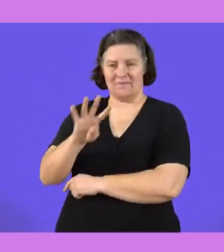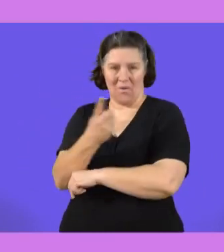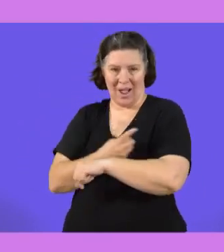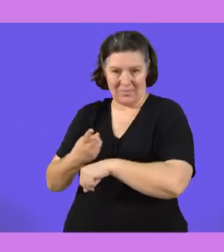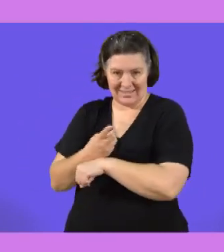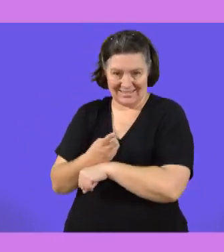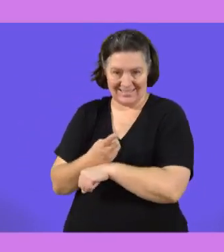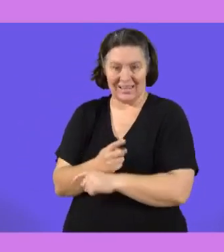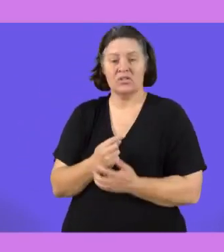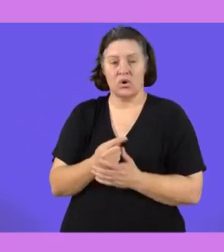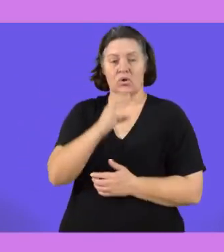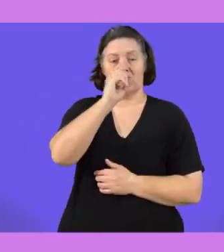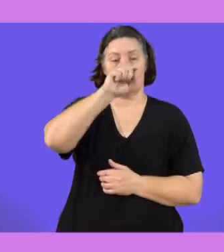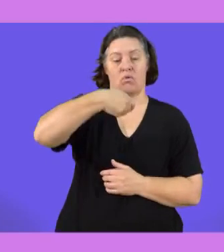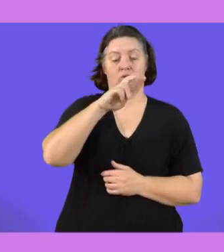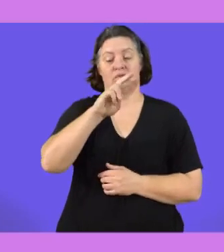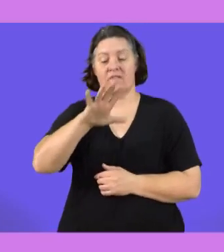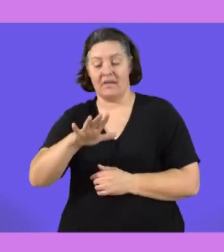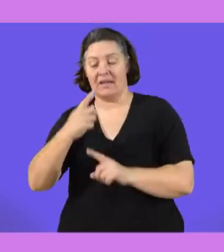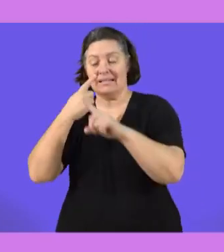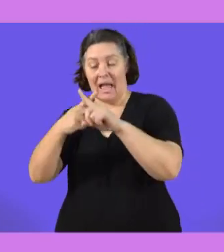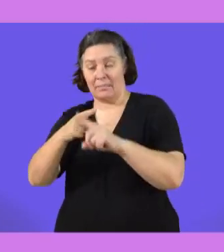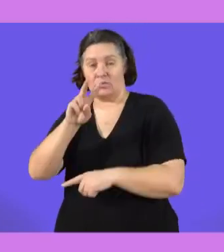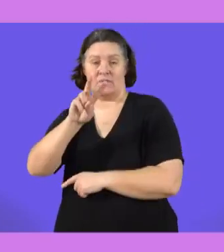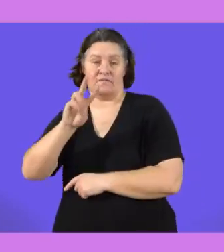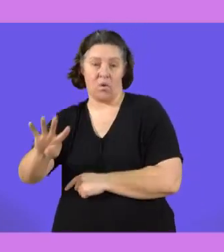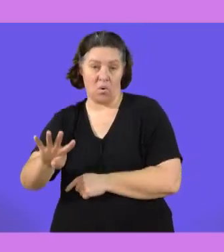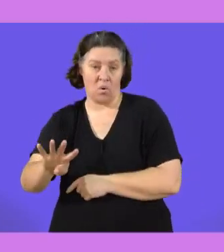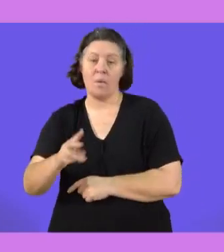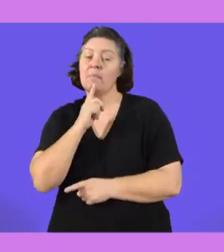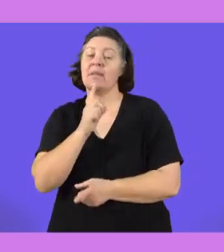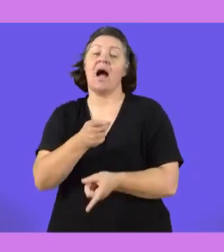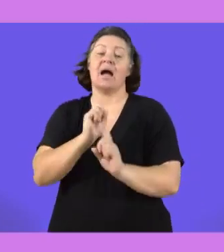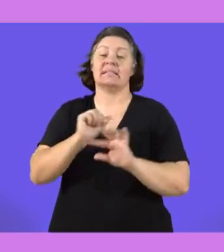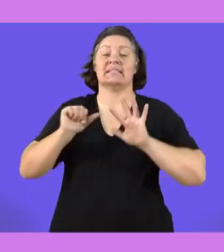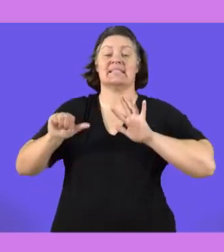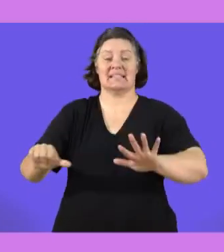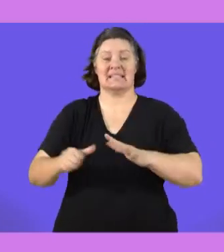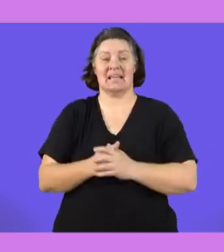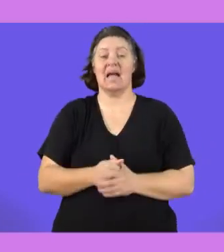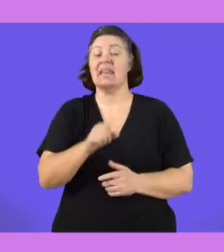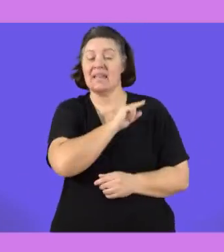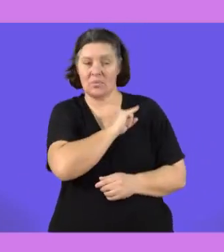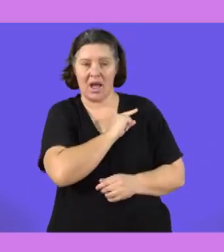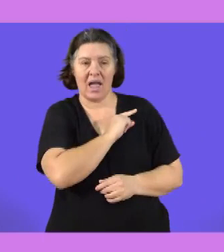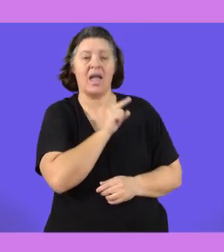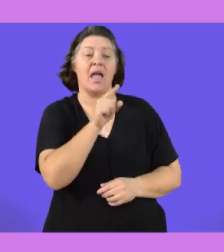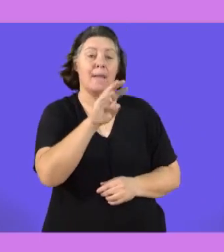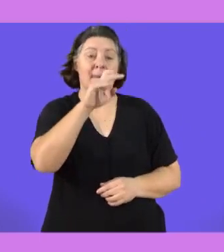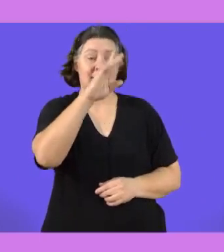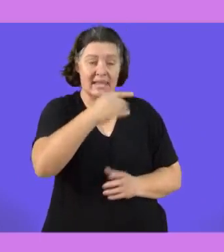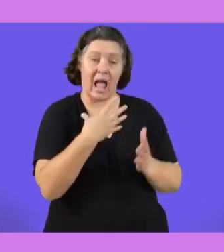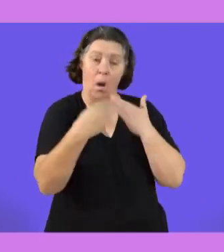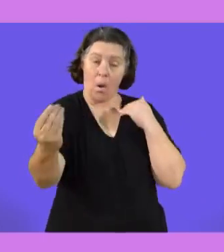So 0.25 multiplied by 24, that gives us an answer of 6. So therefore, Mandy